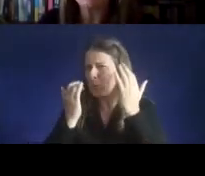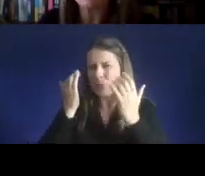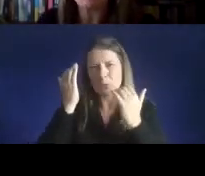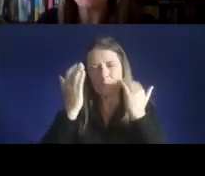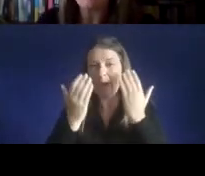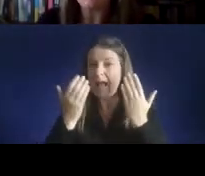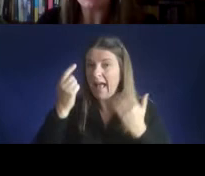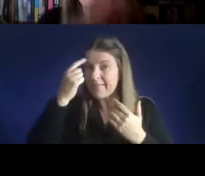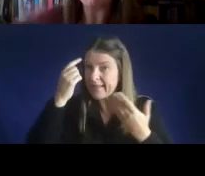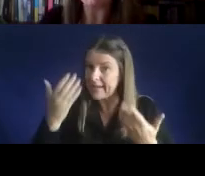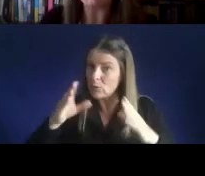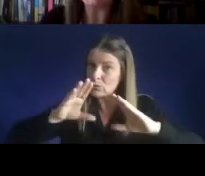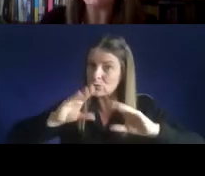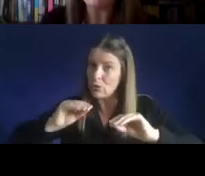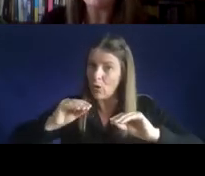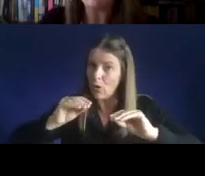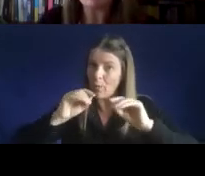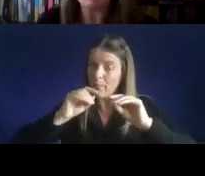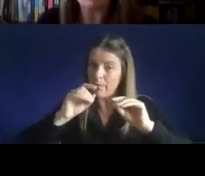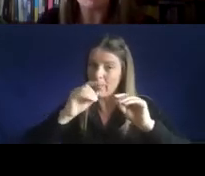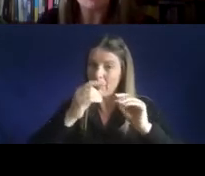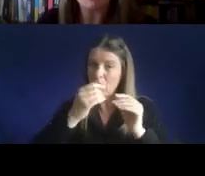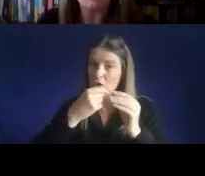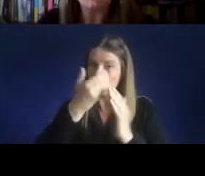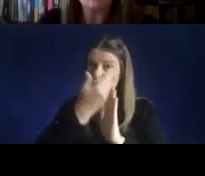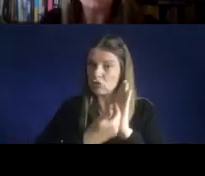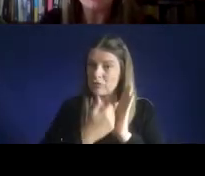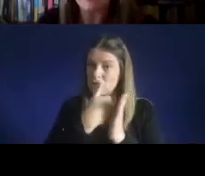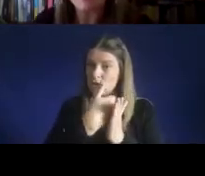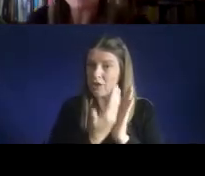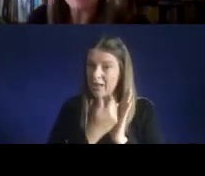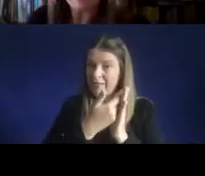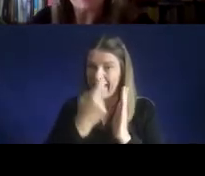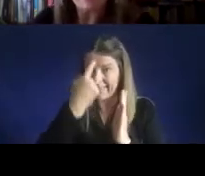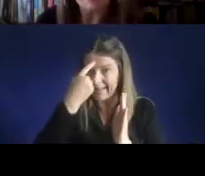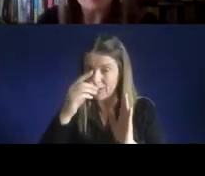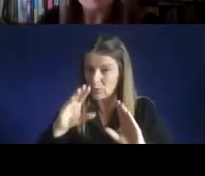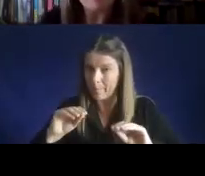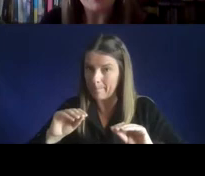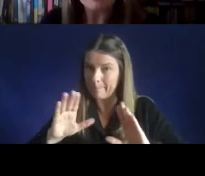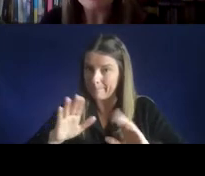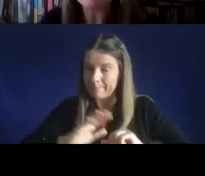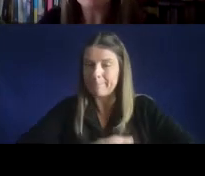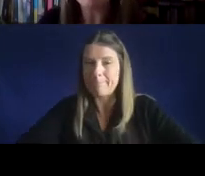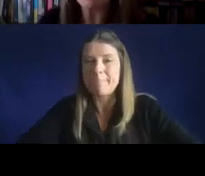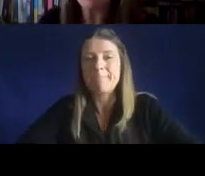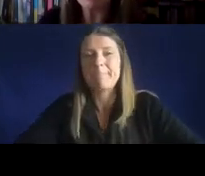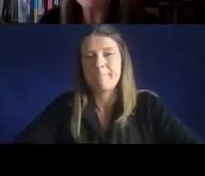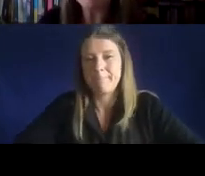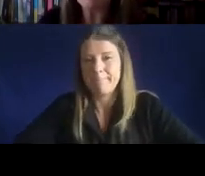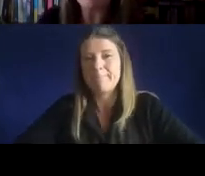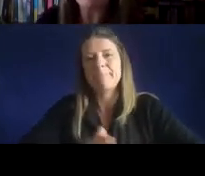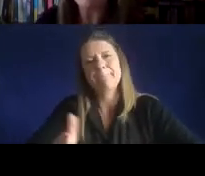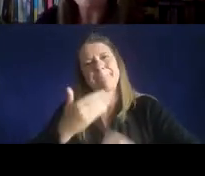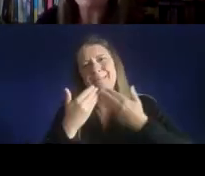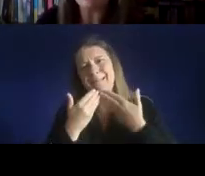screen sharing now, we'll all be on the screen again. And yes, thank you for being willing